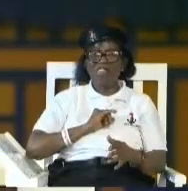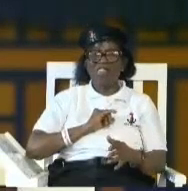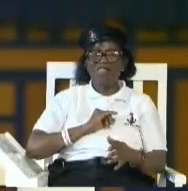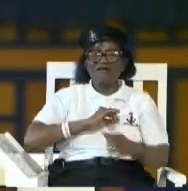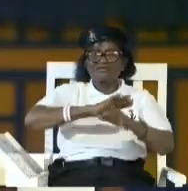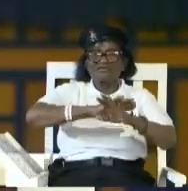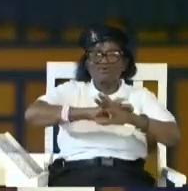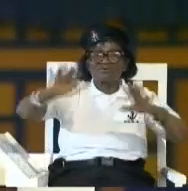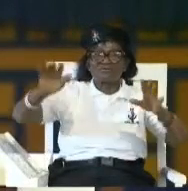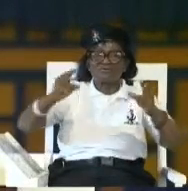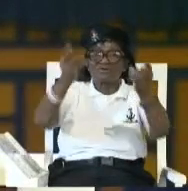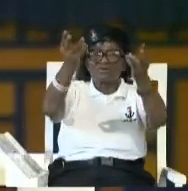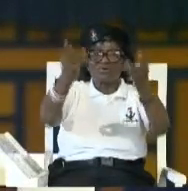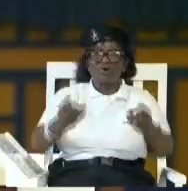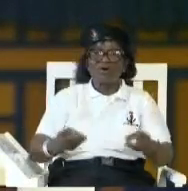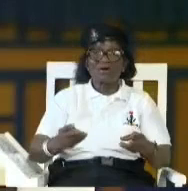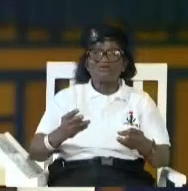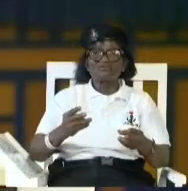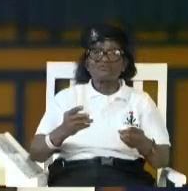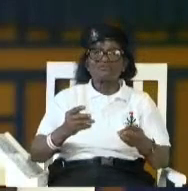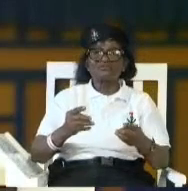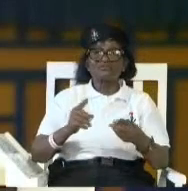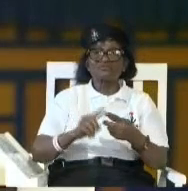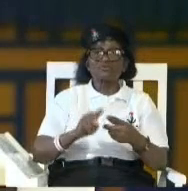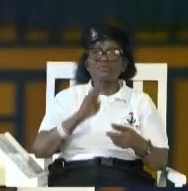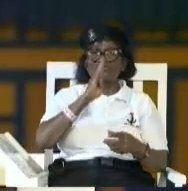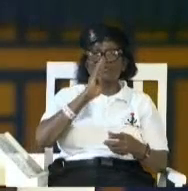don't want to be